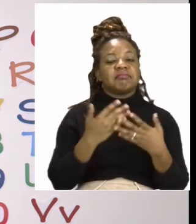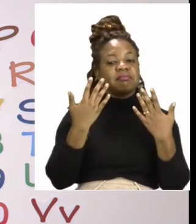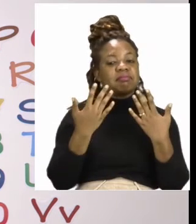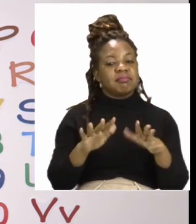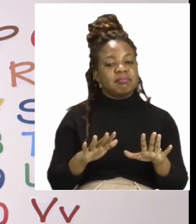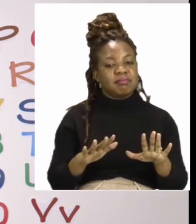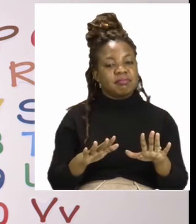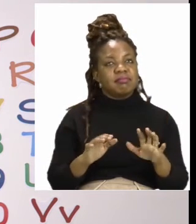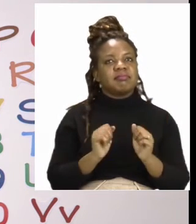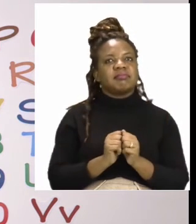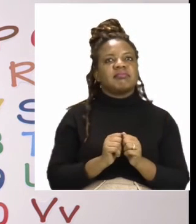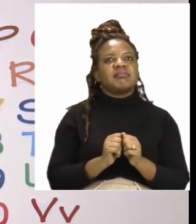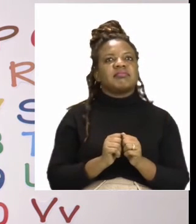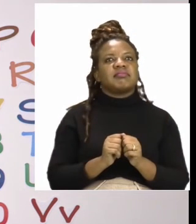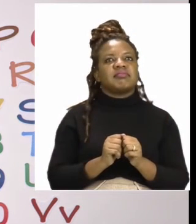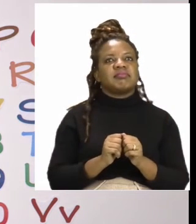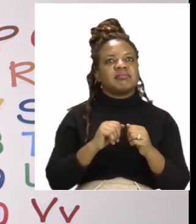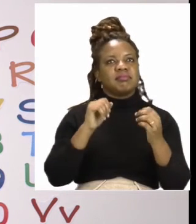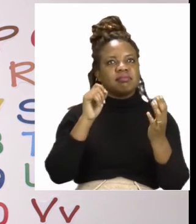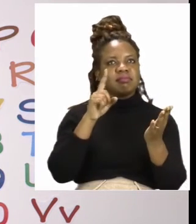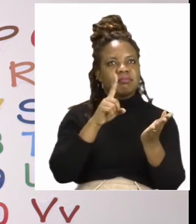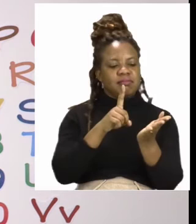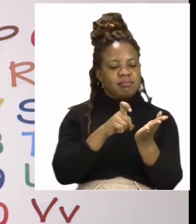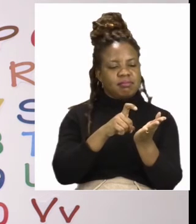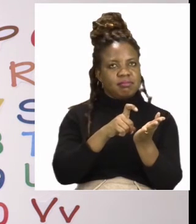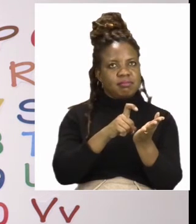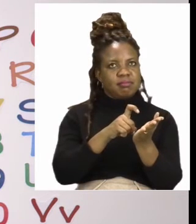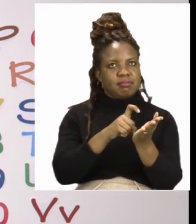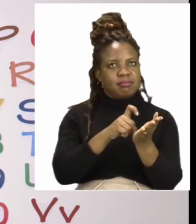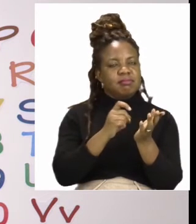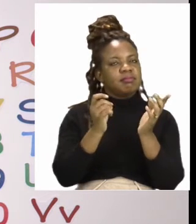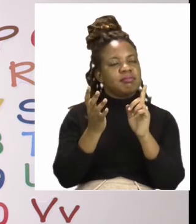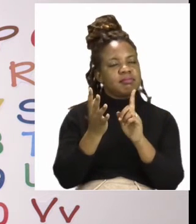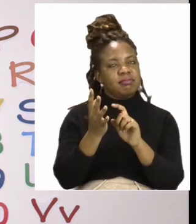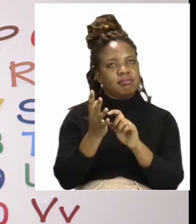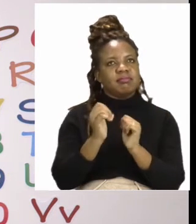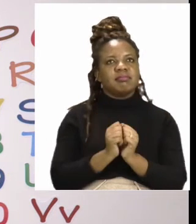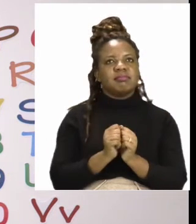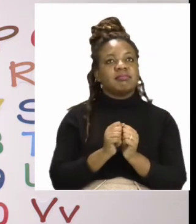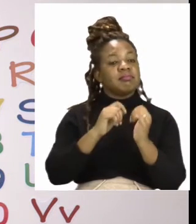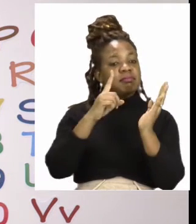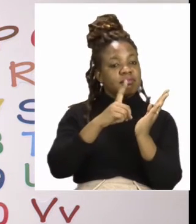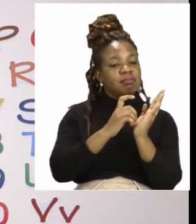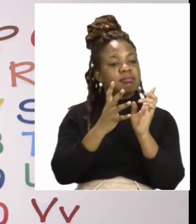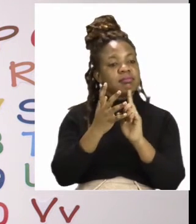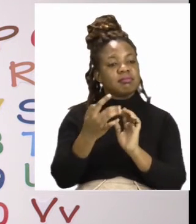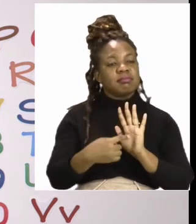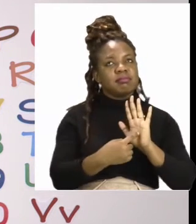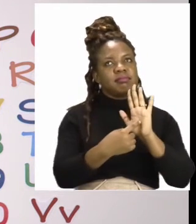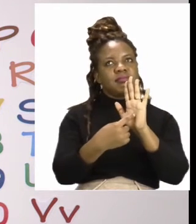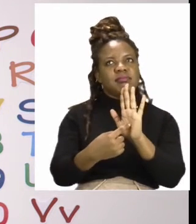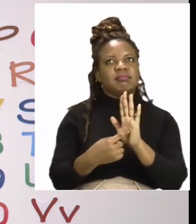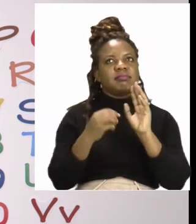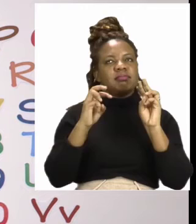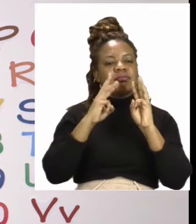boys and girls, let us sanitize. When we sanitize, we are showing the world that we care